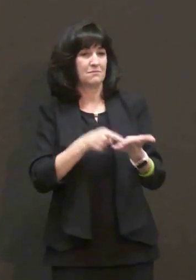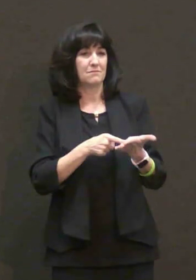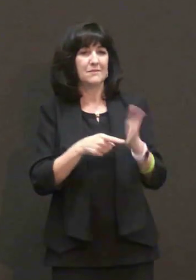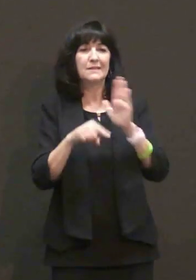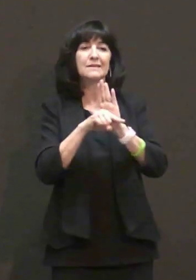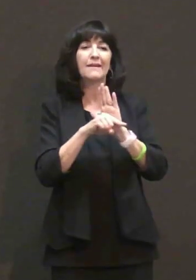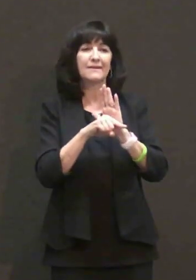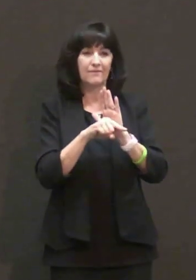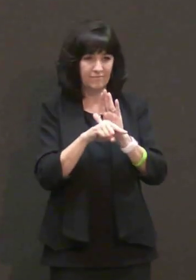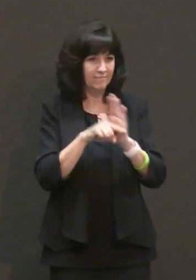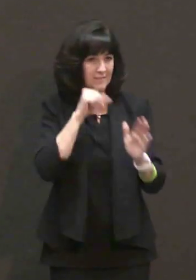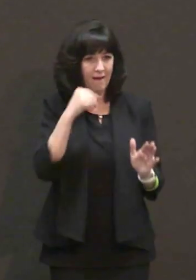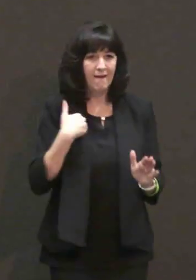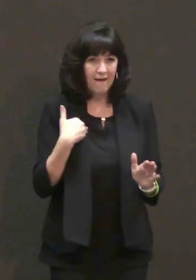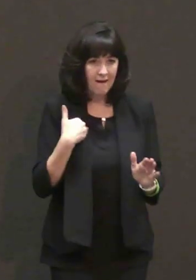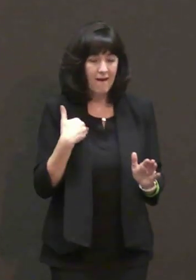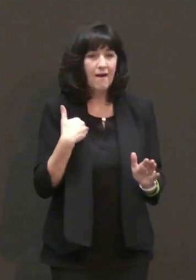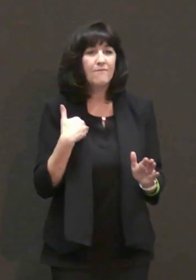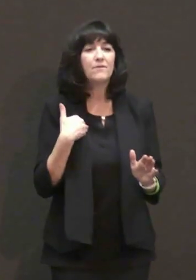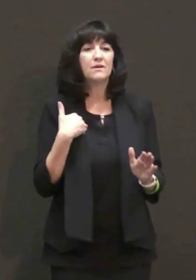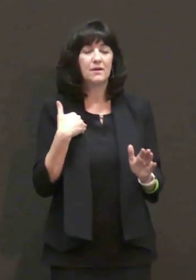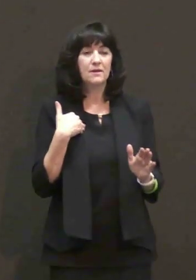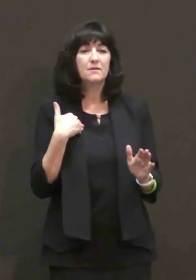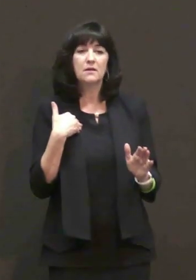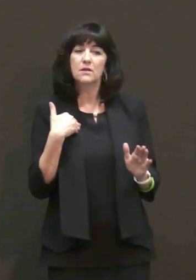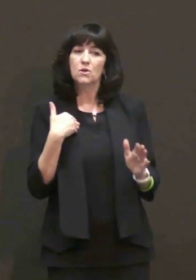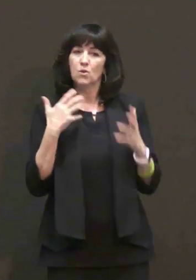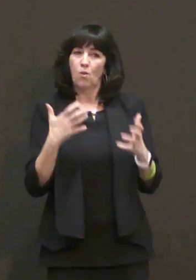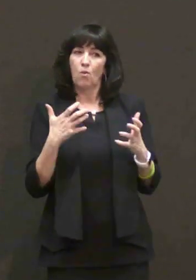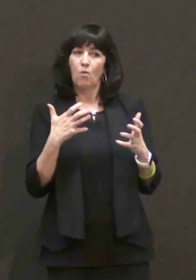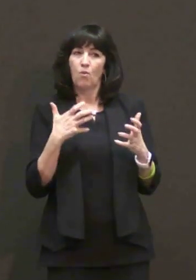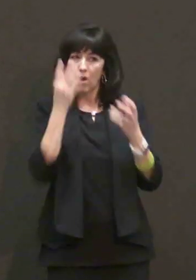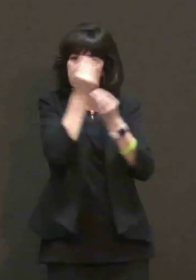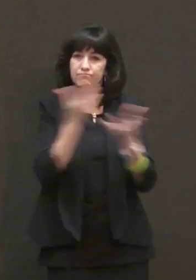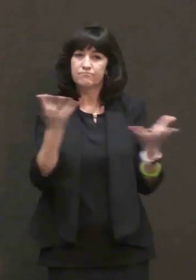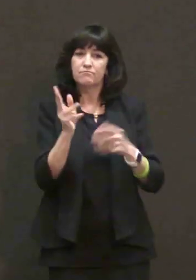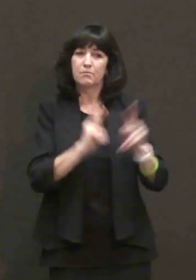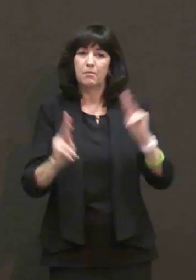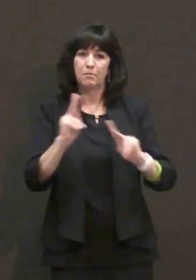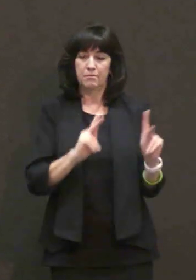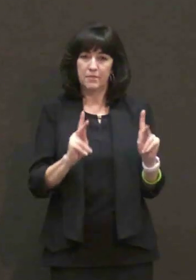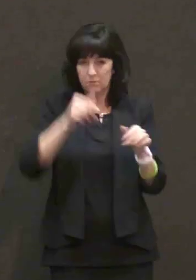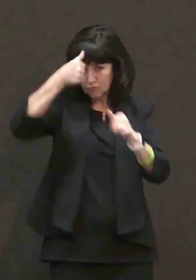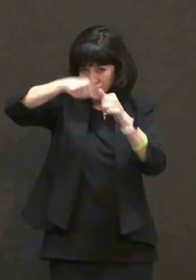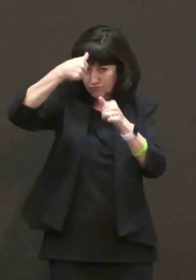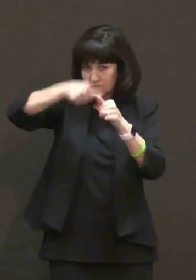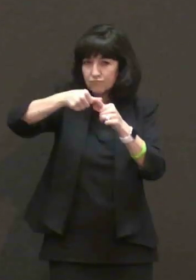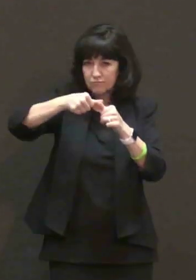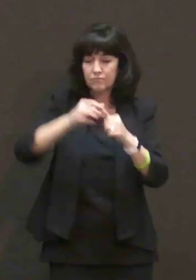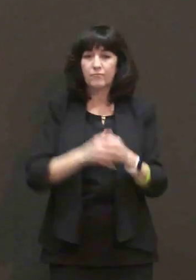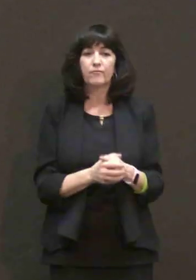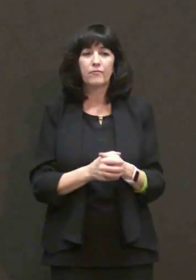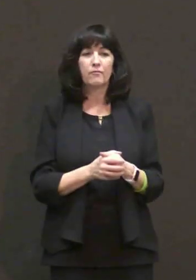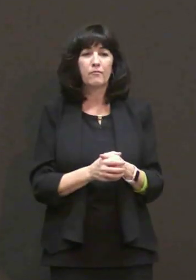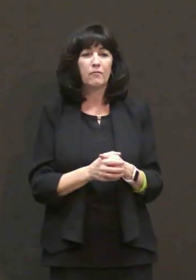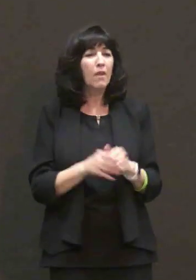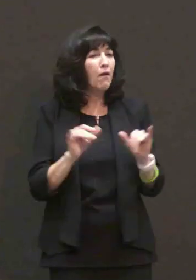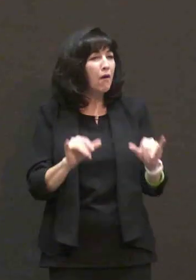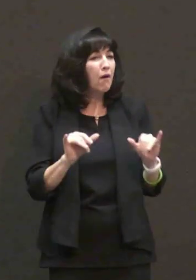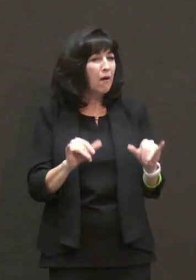negative test result. So I just want people to keep that in mind. But there are a number of viruses circulating